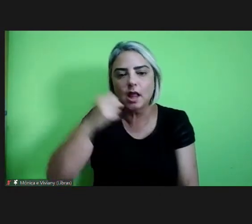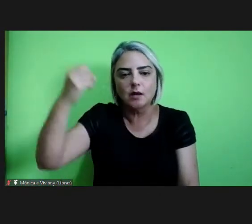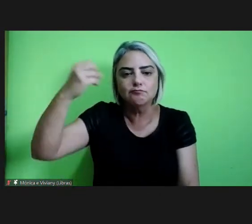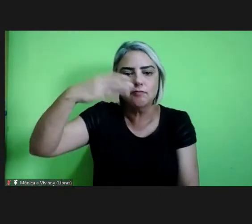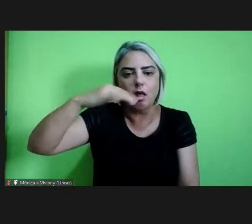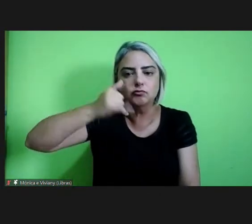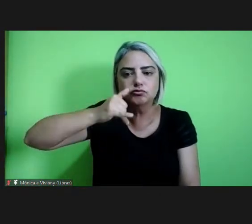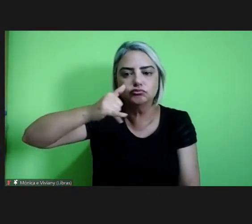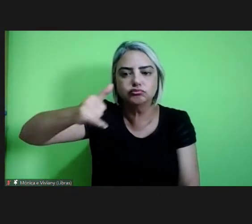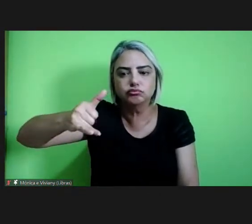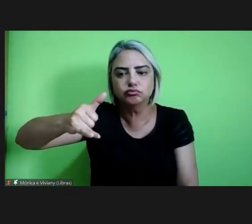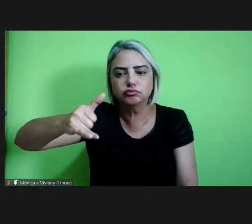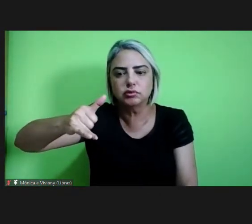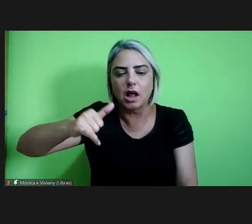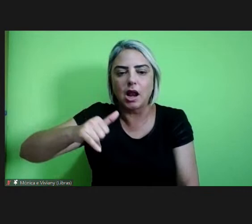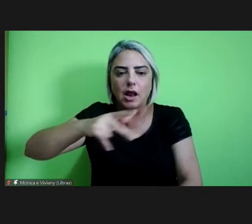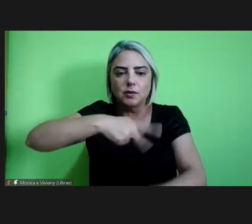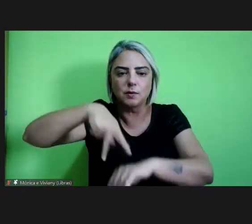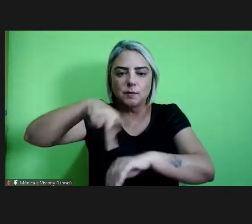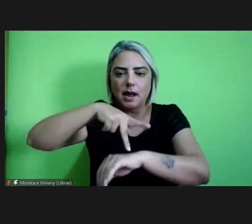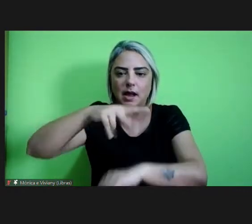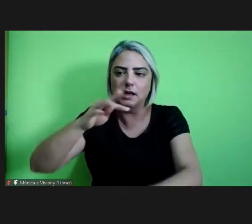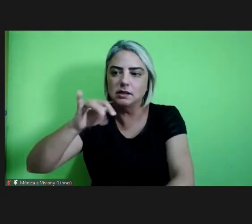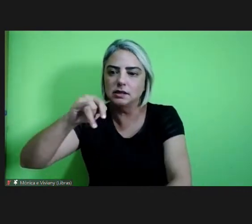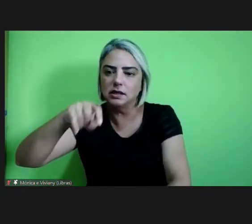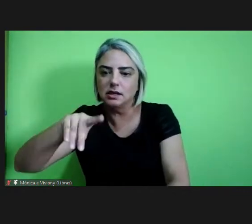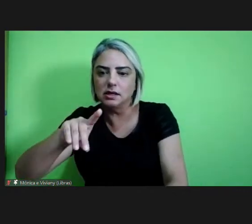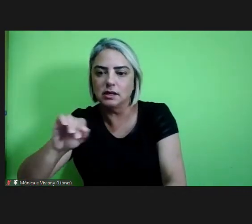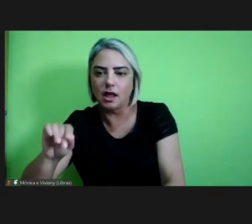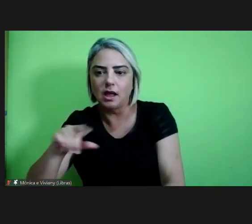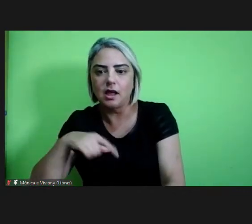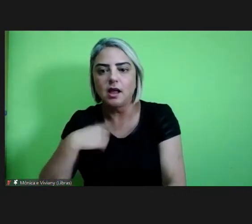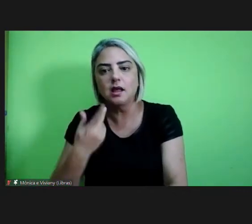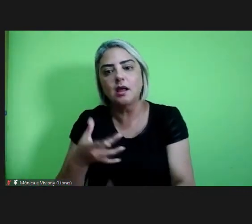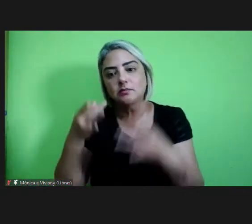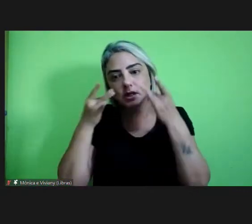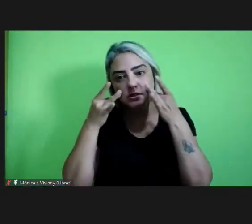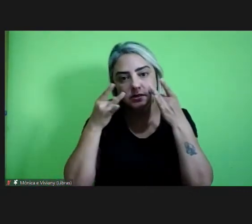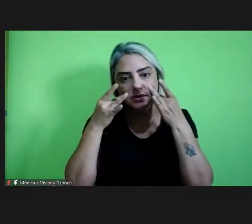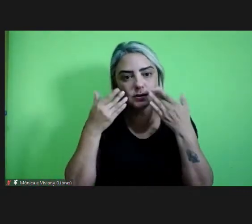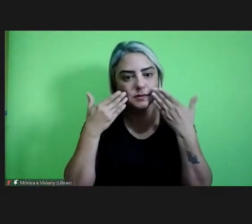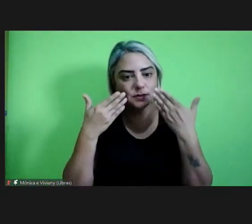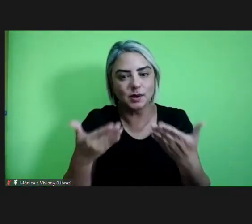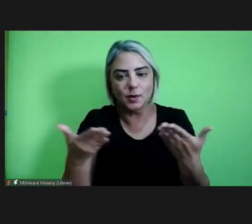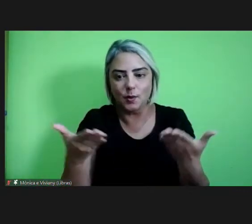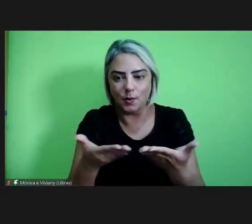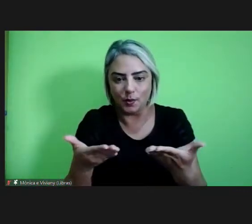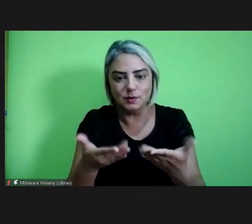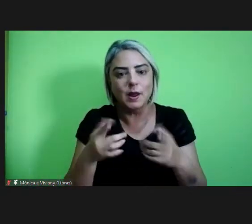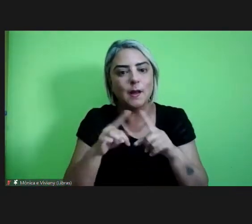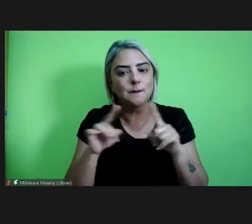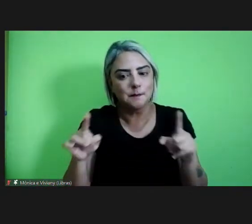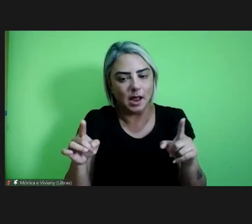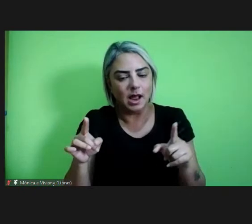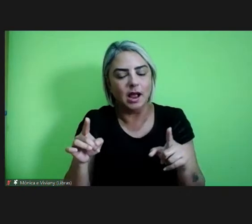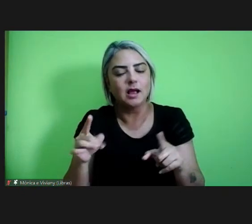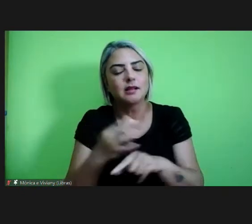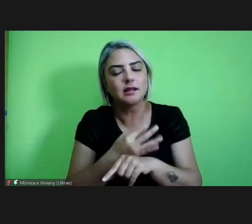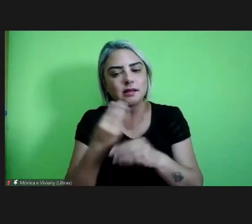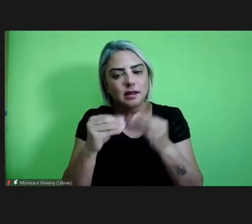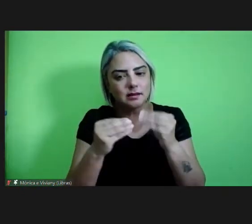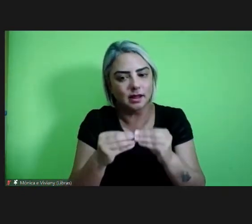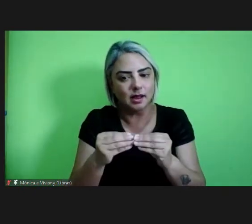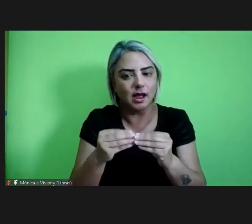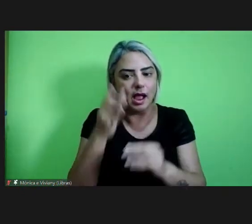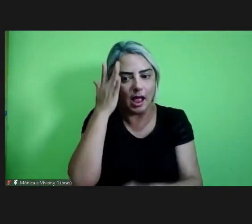We'd like to inform that unfortunately, the power outage is not over